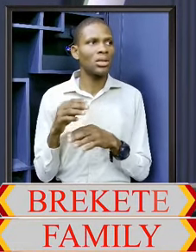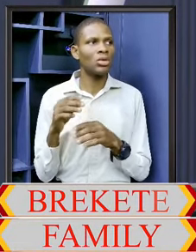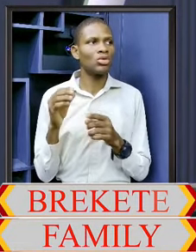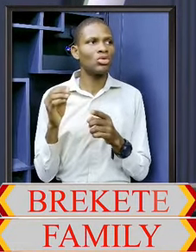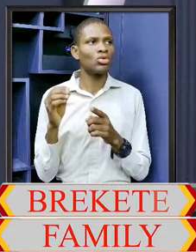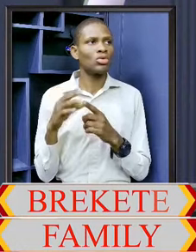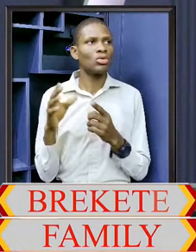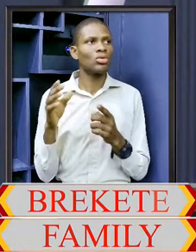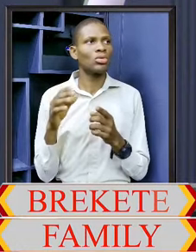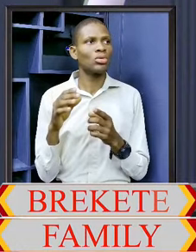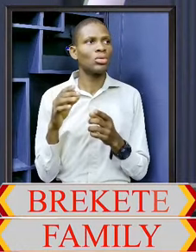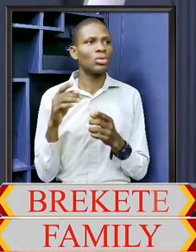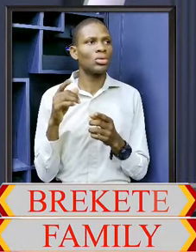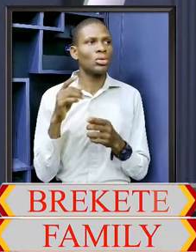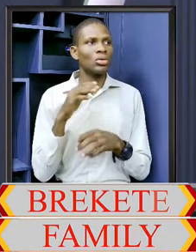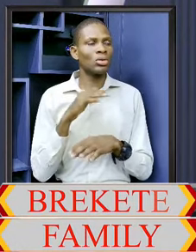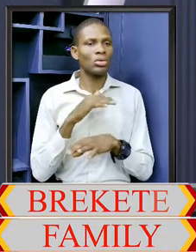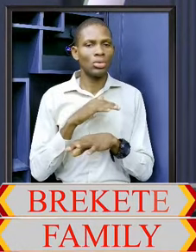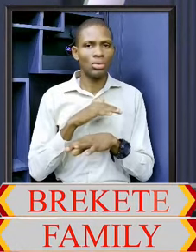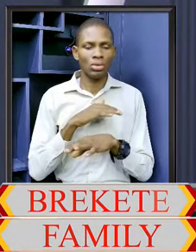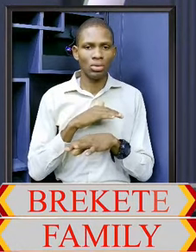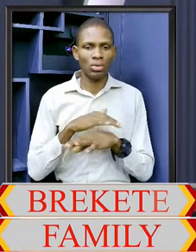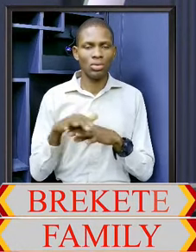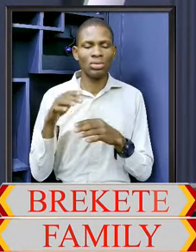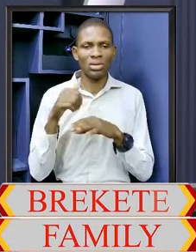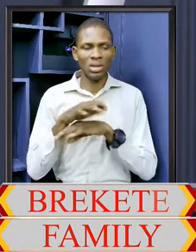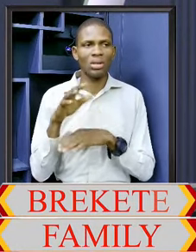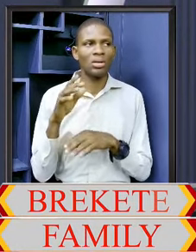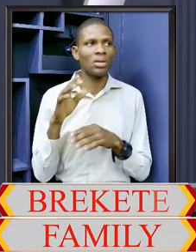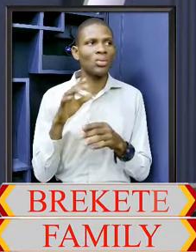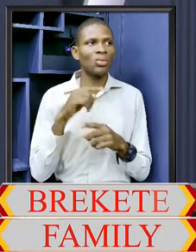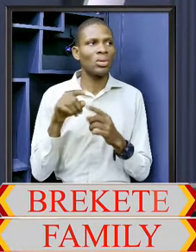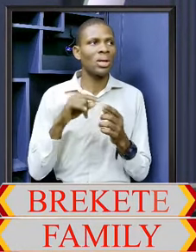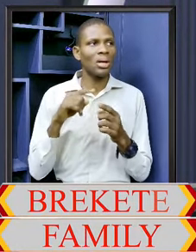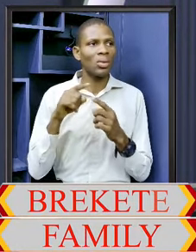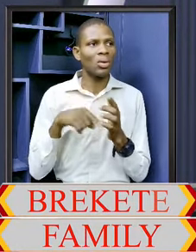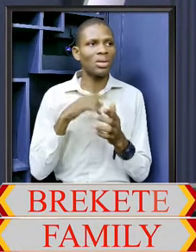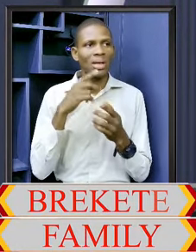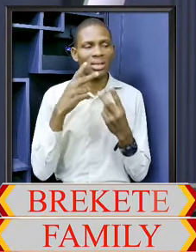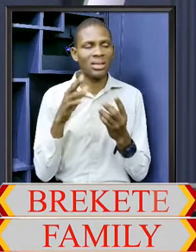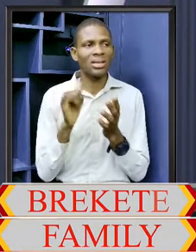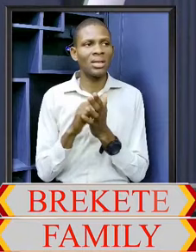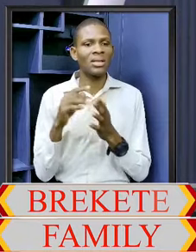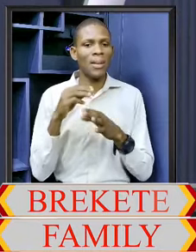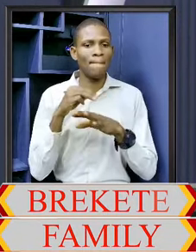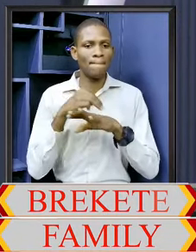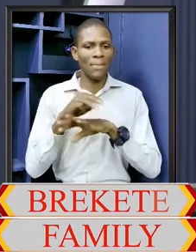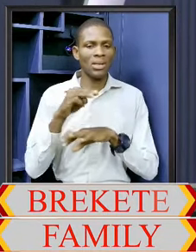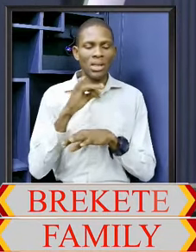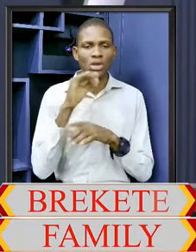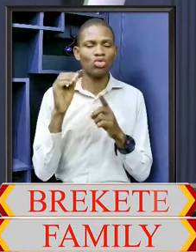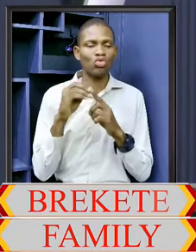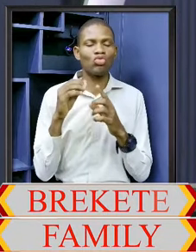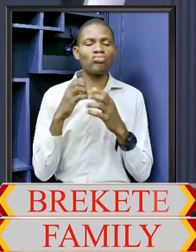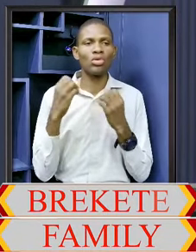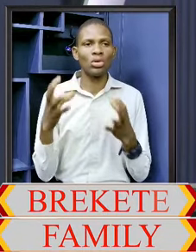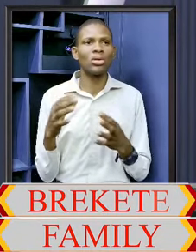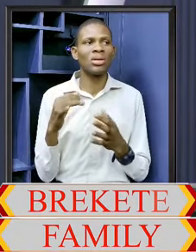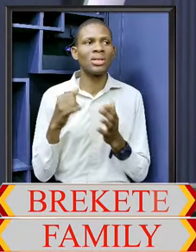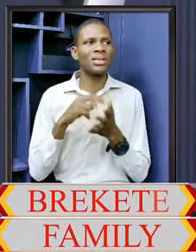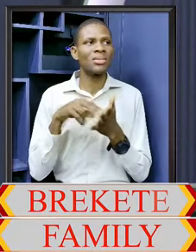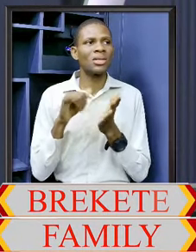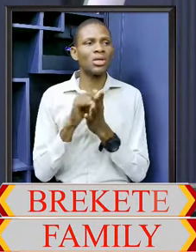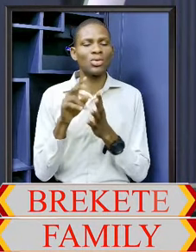plenty times. Now spamming where it be, and I no go read them. Once I see say the message done the day too many times, it means say you they look